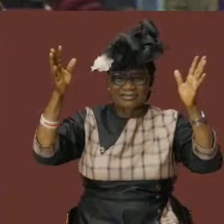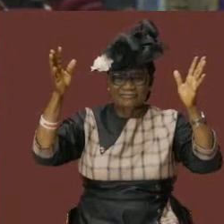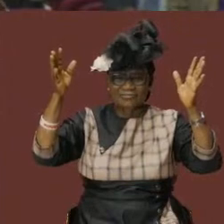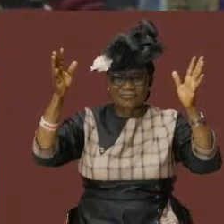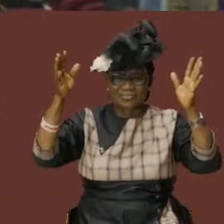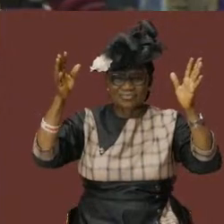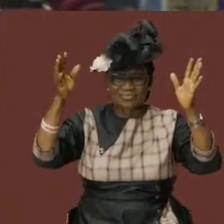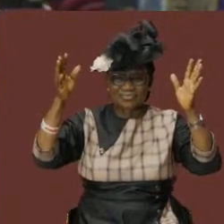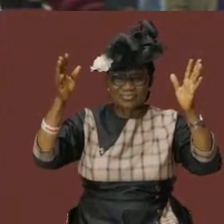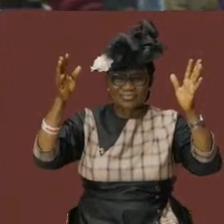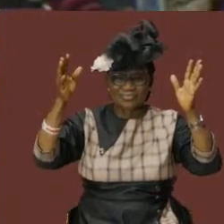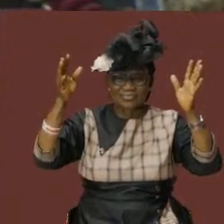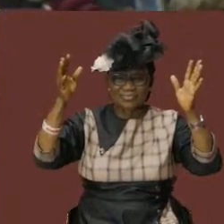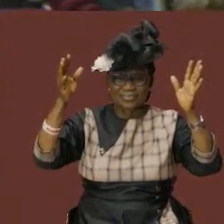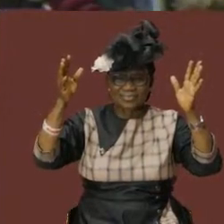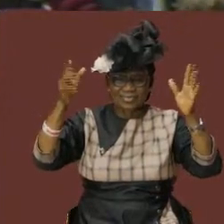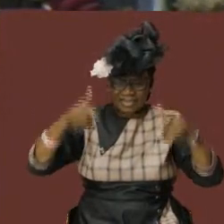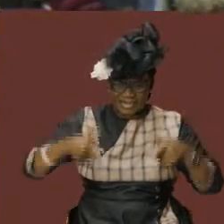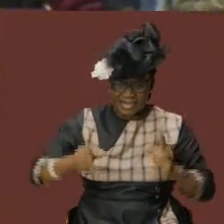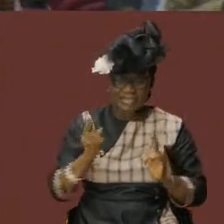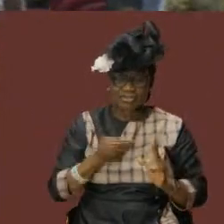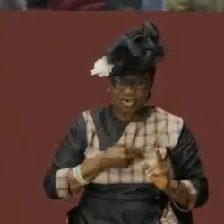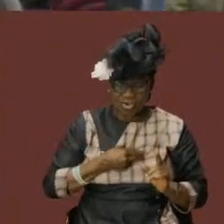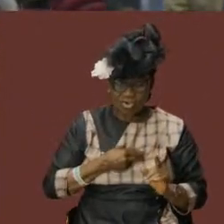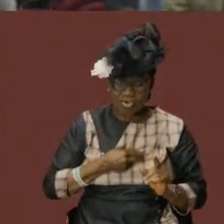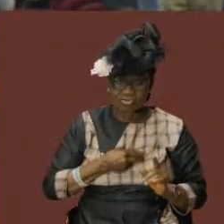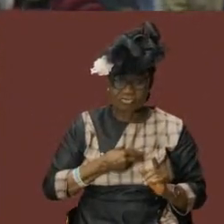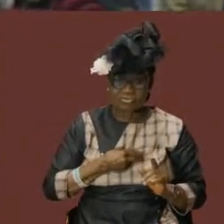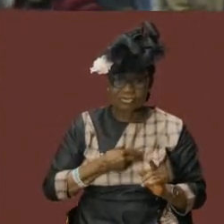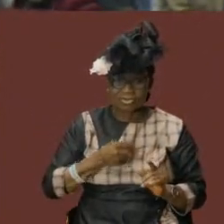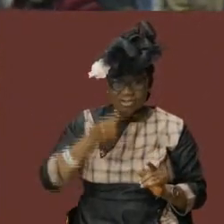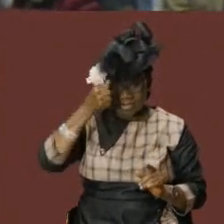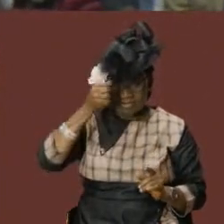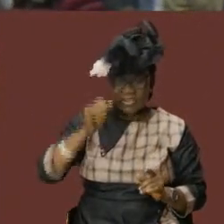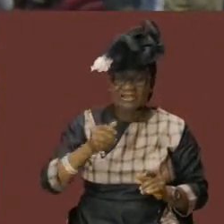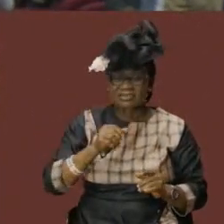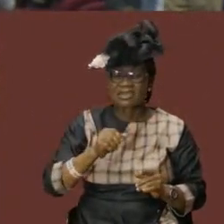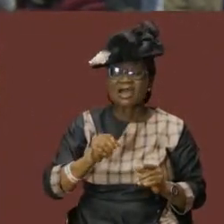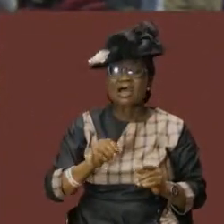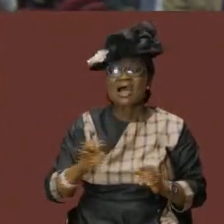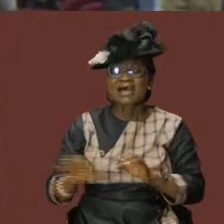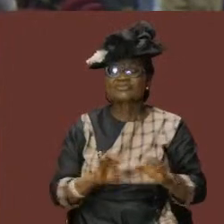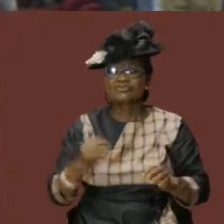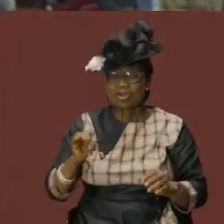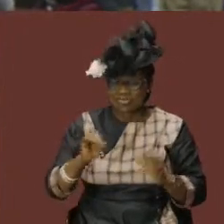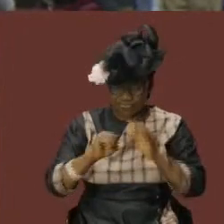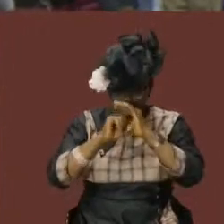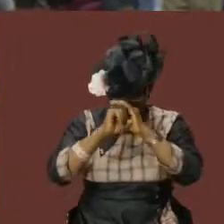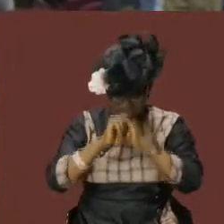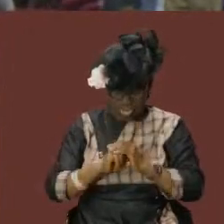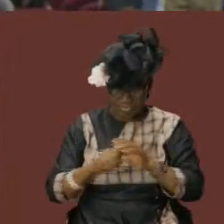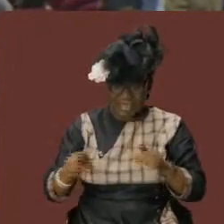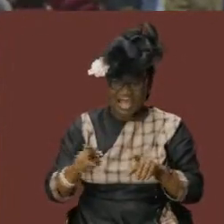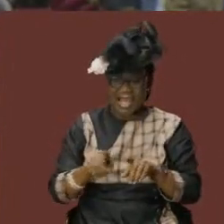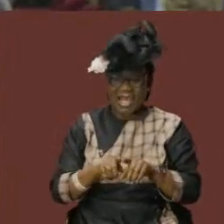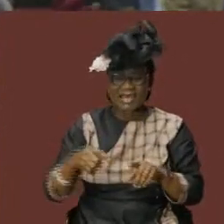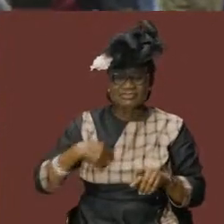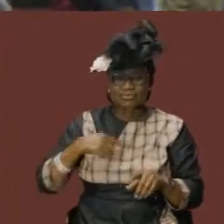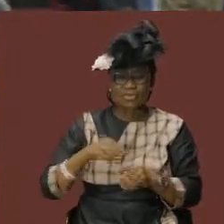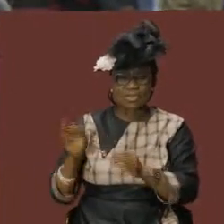Let us remain an attitude of worship as we pass the cups to the aisles so that